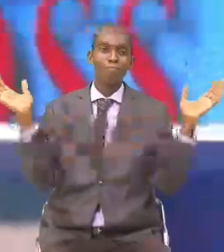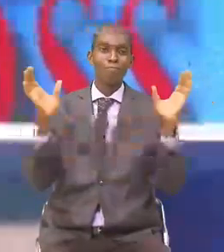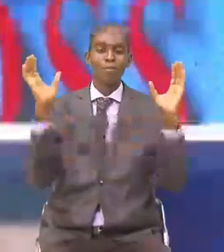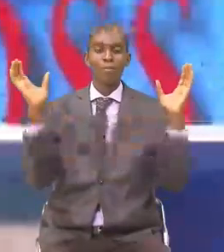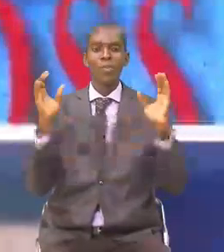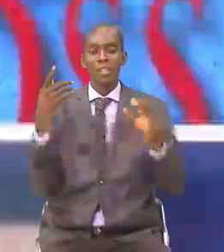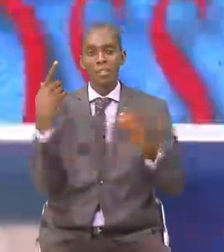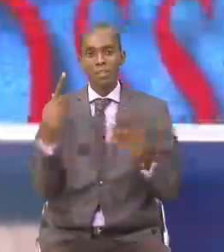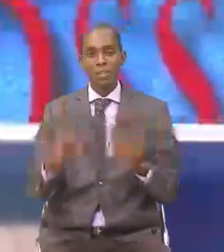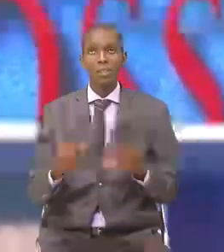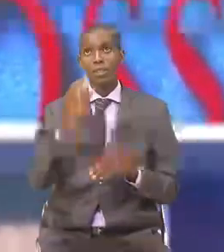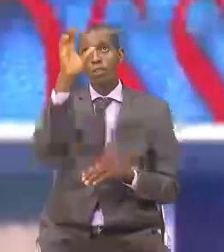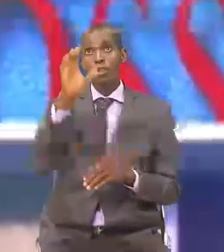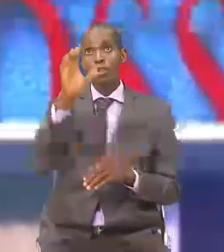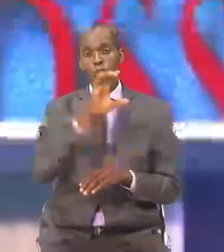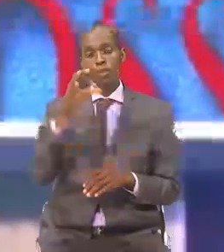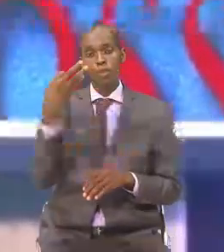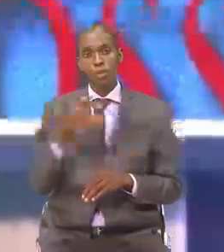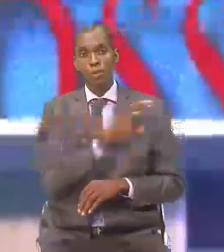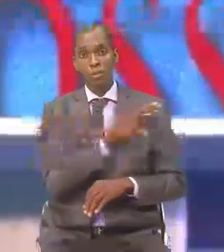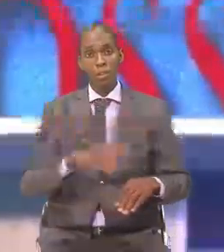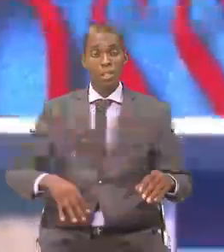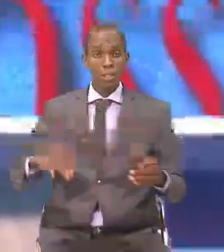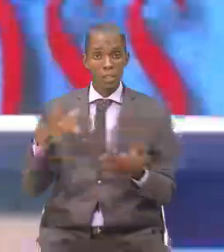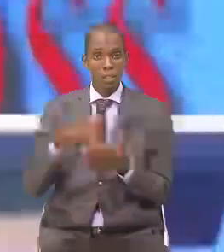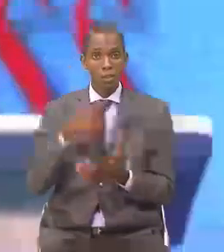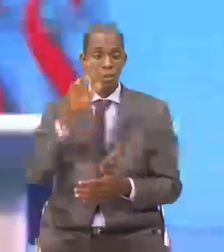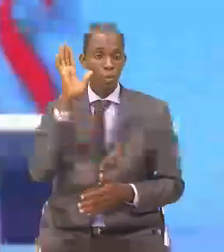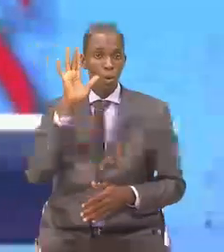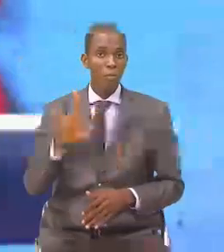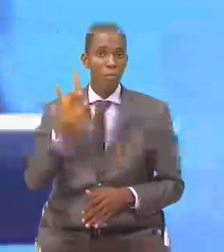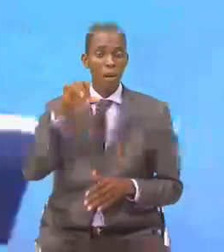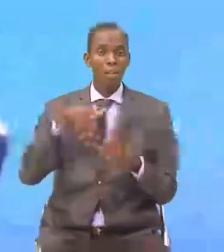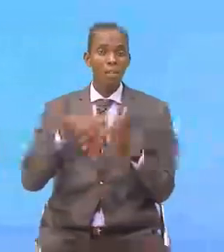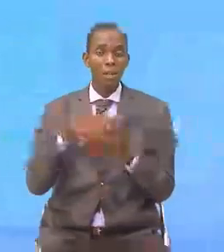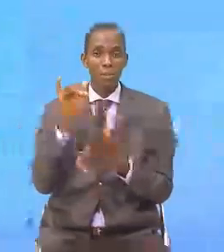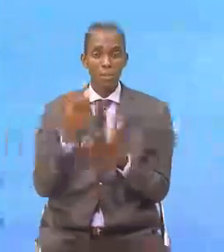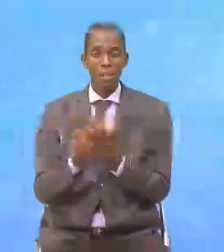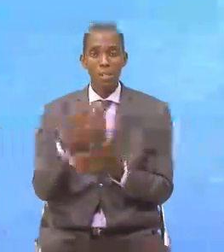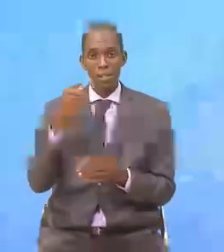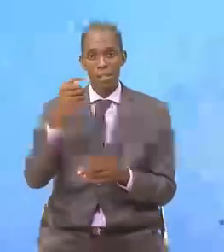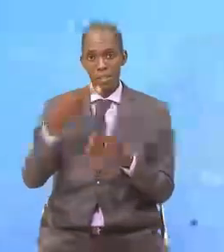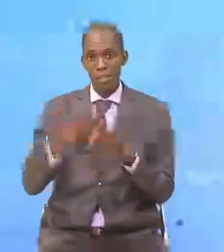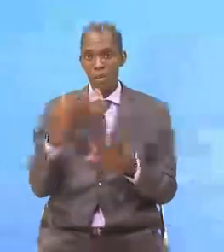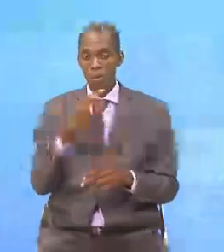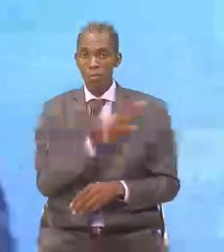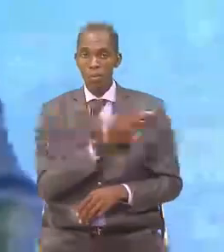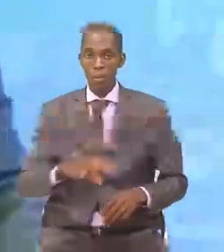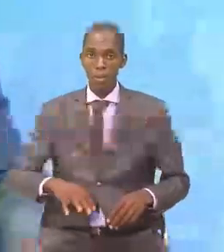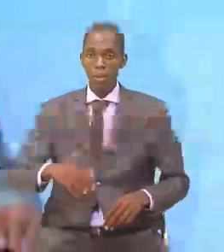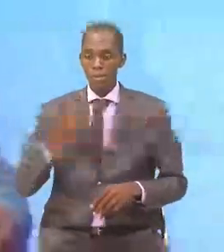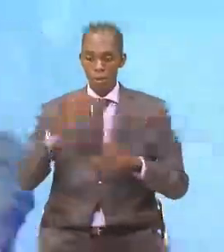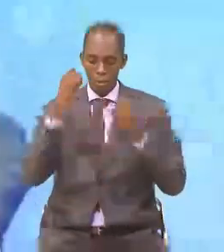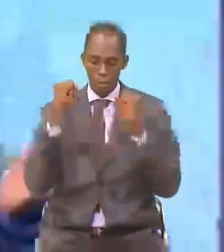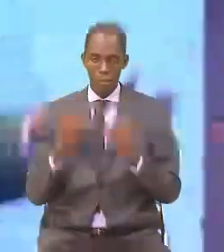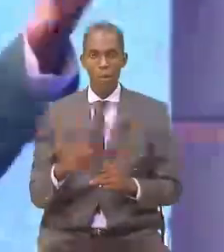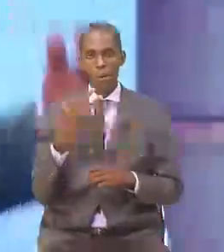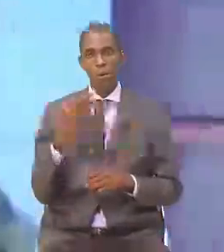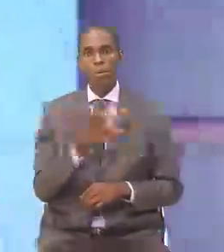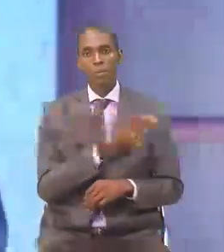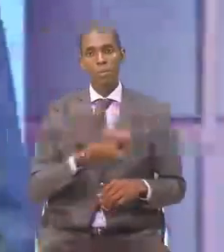come celebrating the cross of Christ again, you find that at the name of